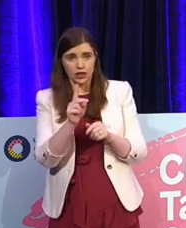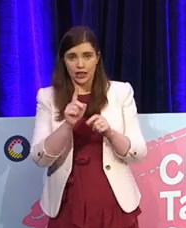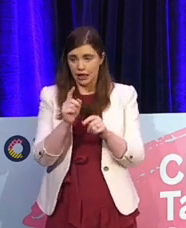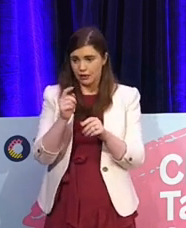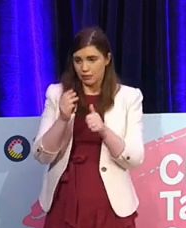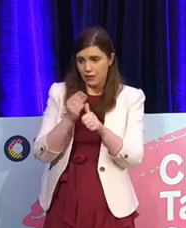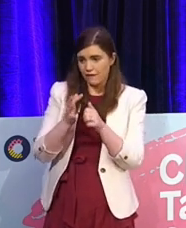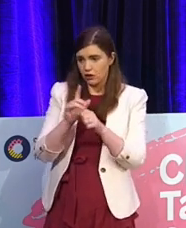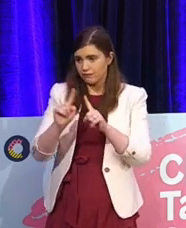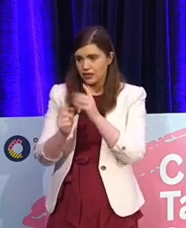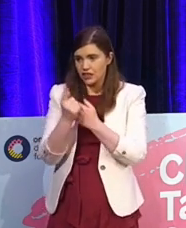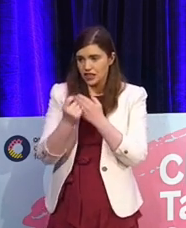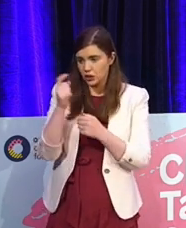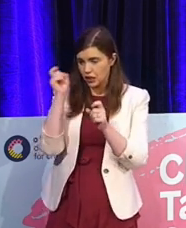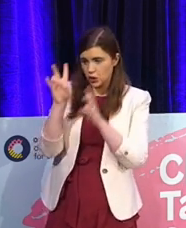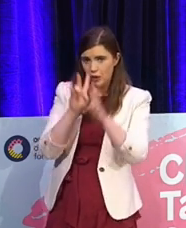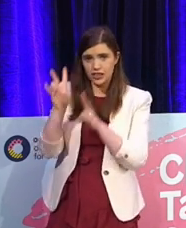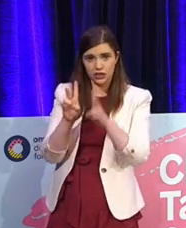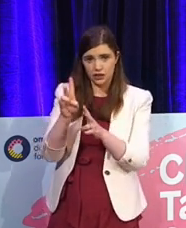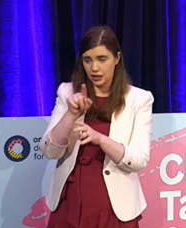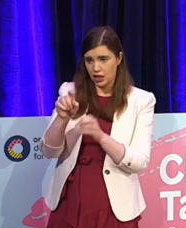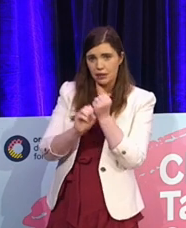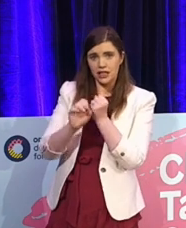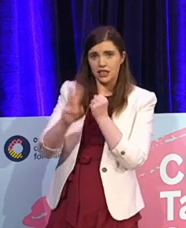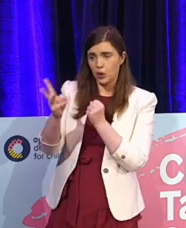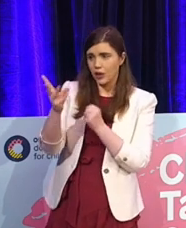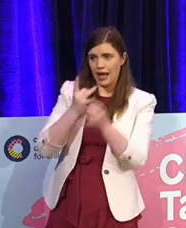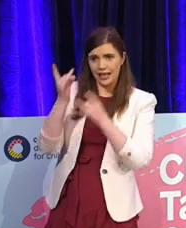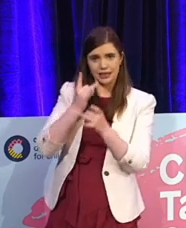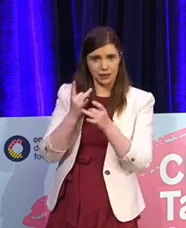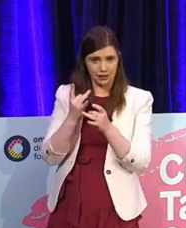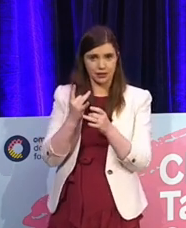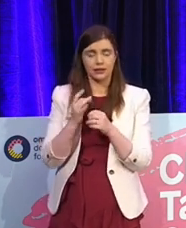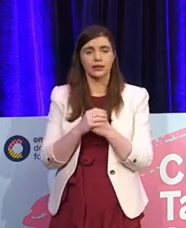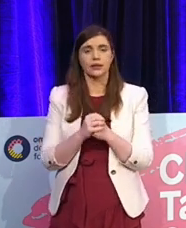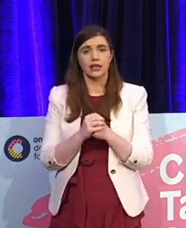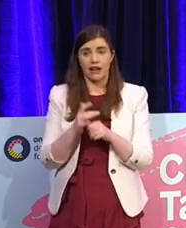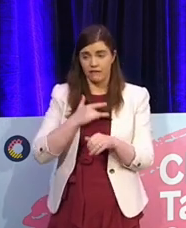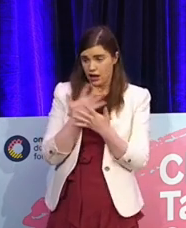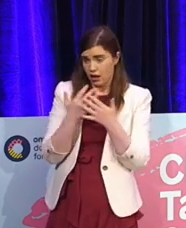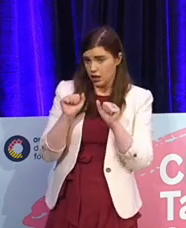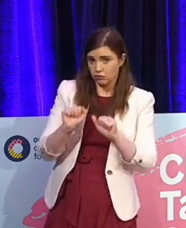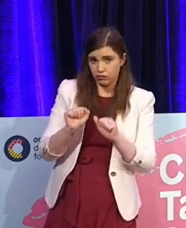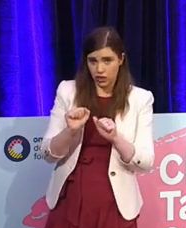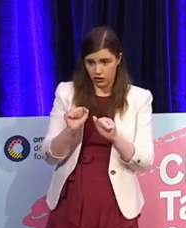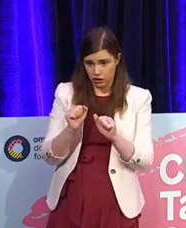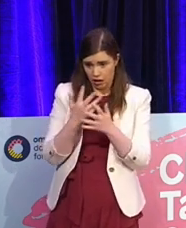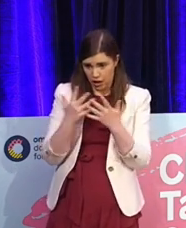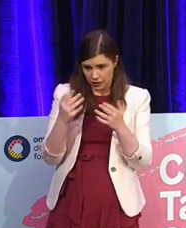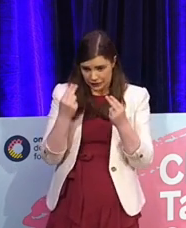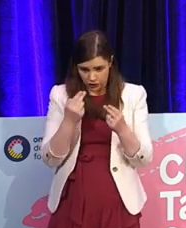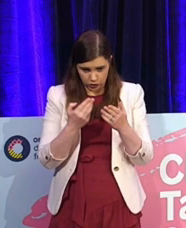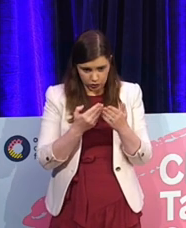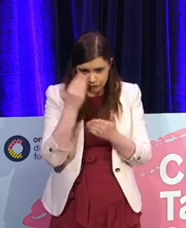interview, all the questions, all the difficult things, to say how I would dress, how I would speak. Real sense of pressure, a lot of stuff to bring together.